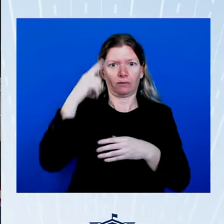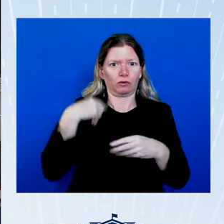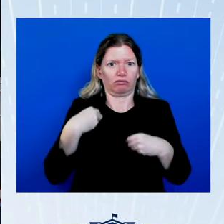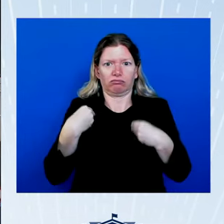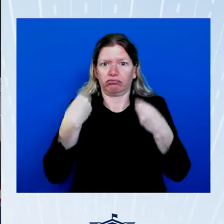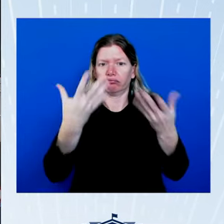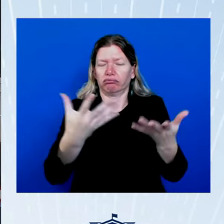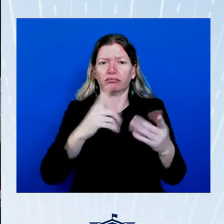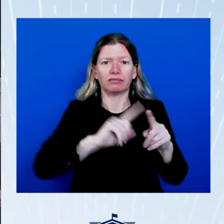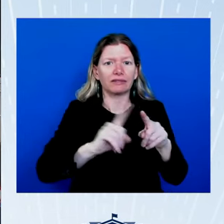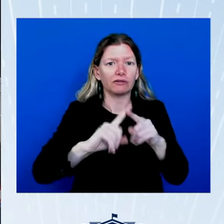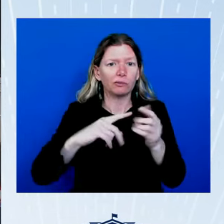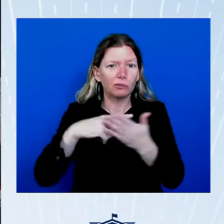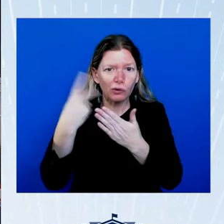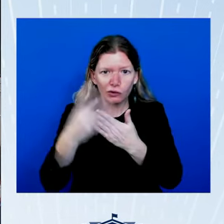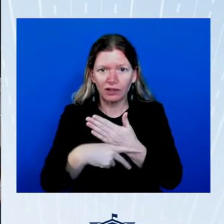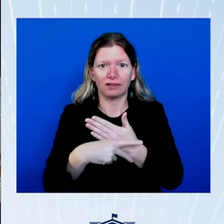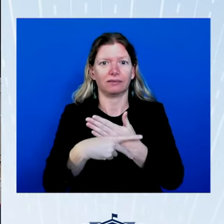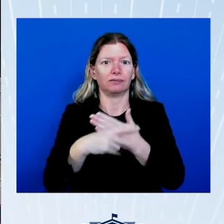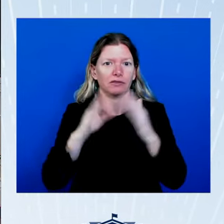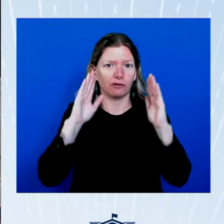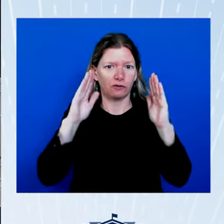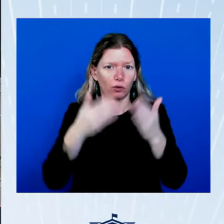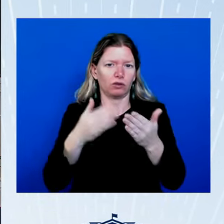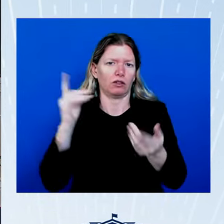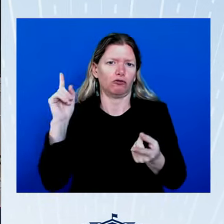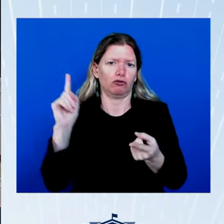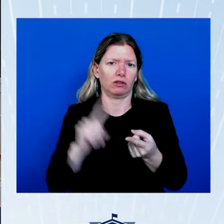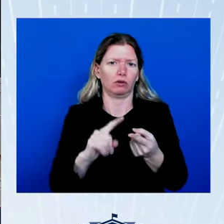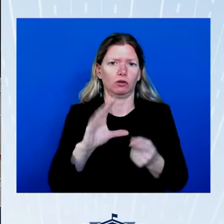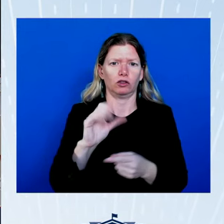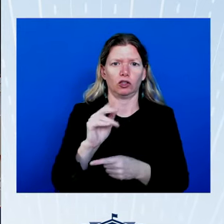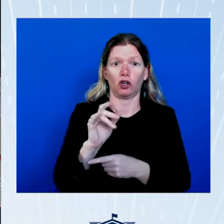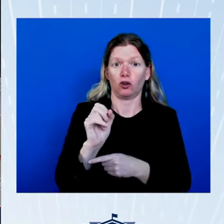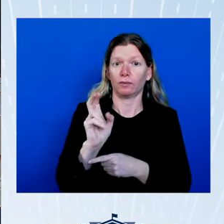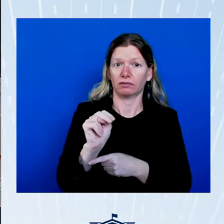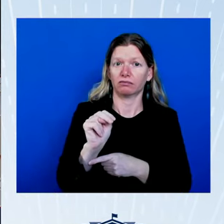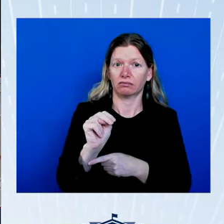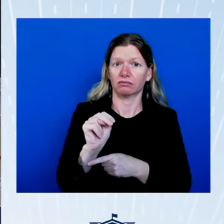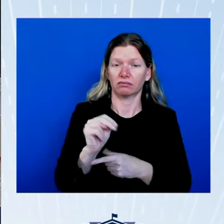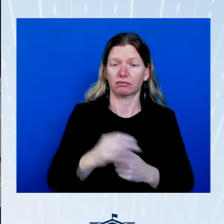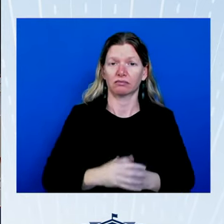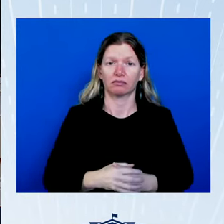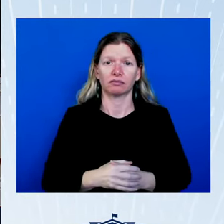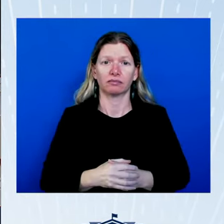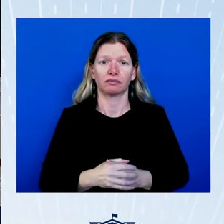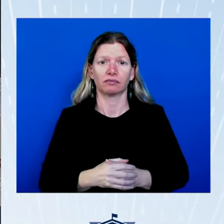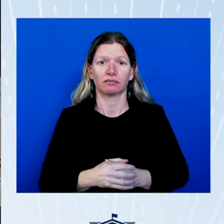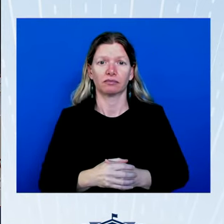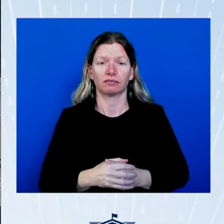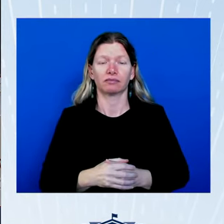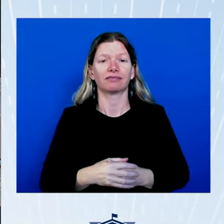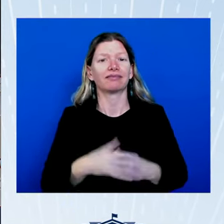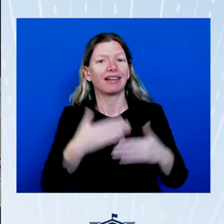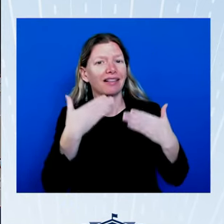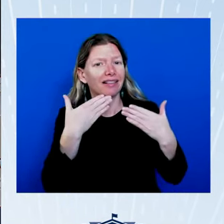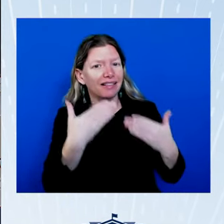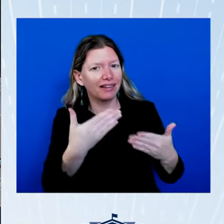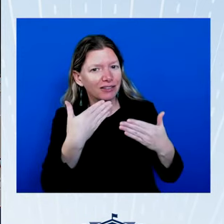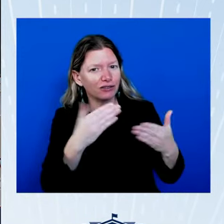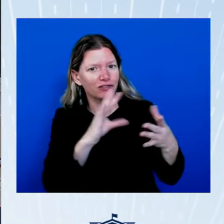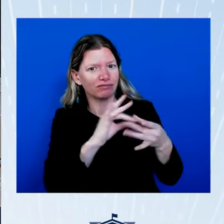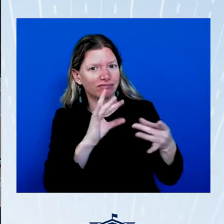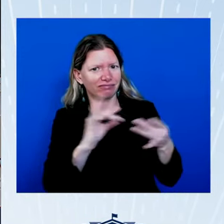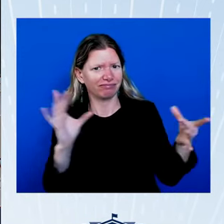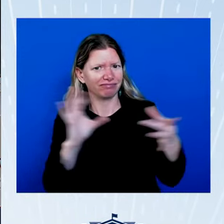decarbonization. Thank you for sharing and for really elevating the nexus of climate and health. It's so important. And as